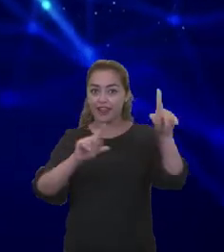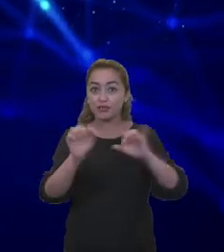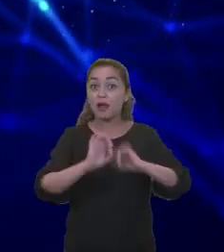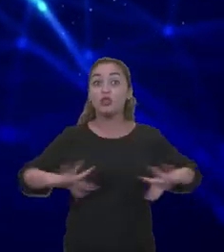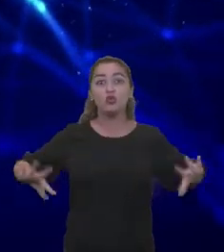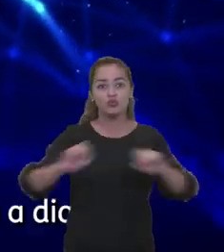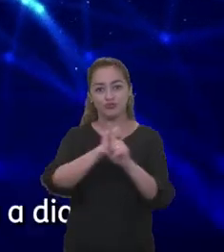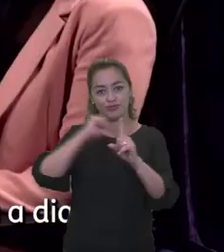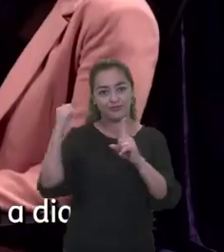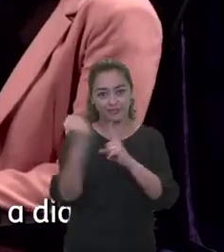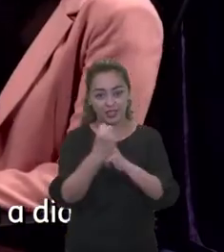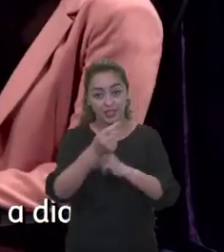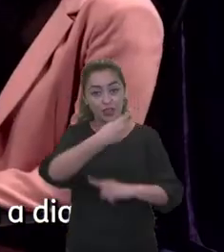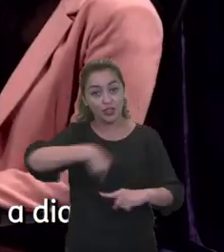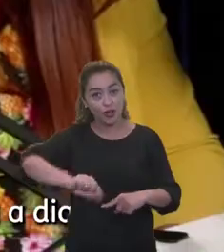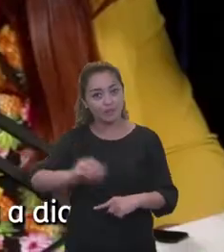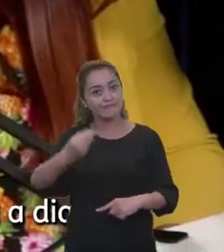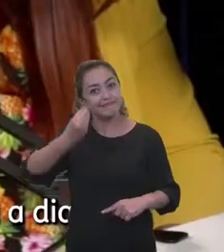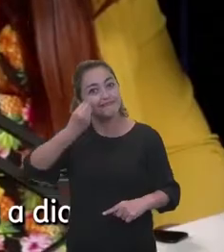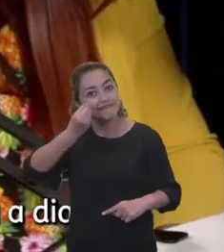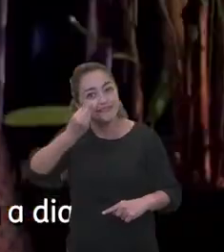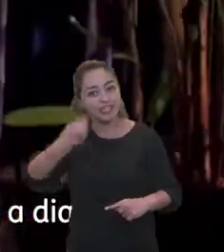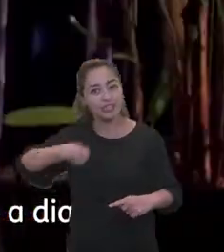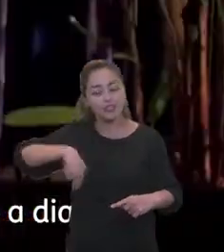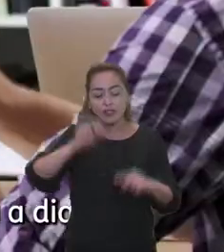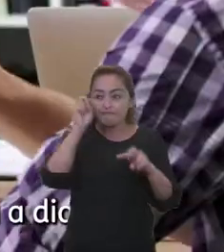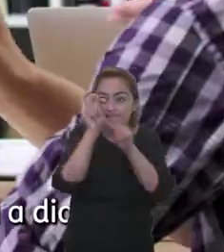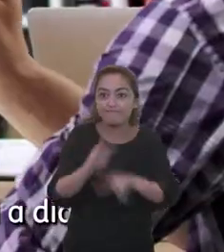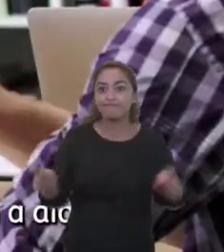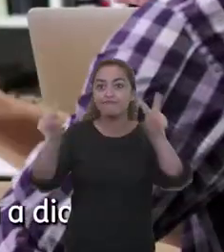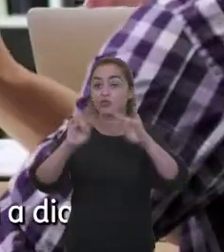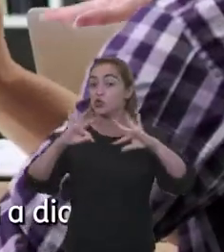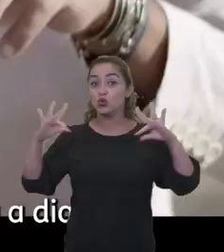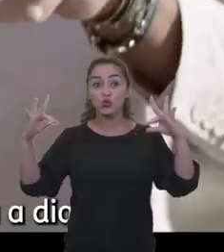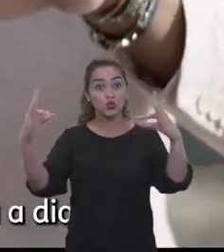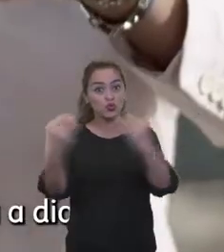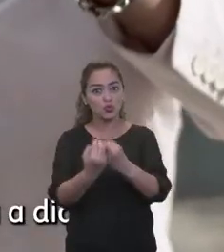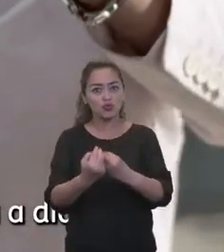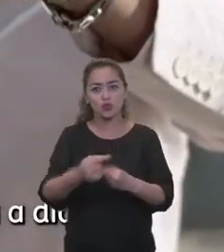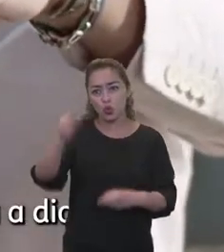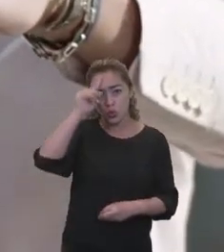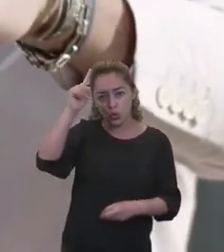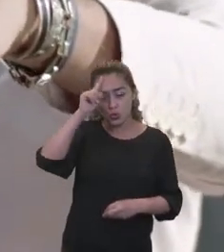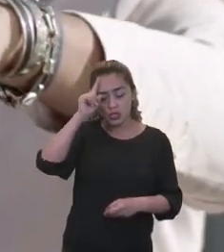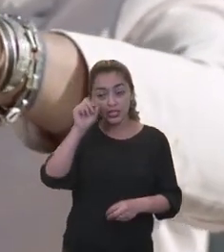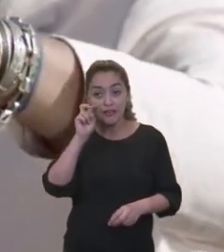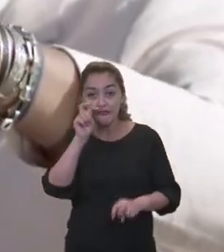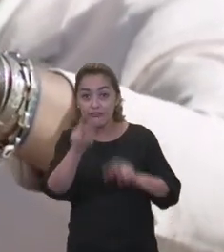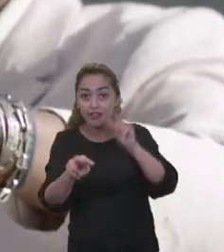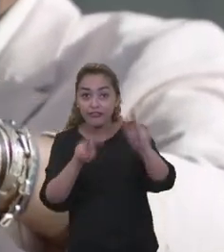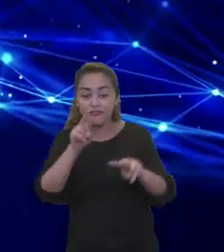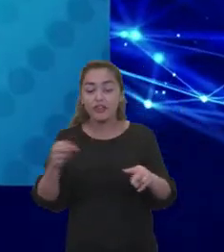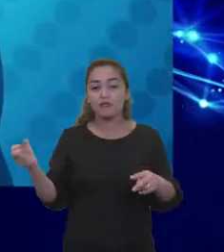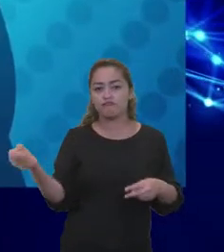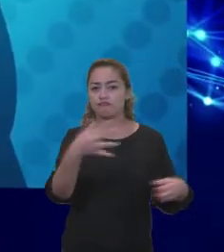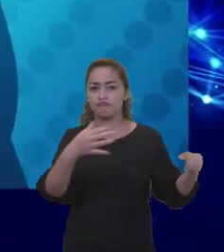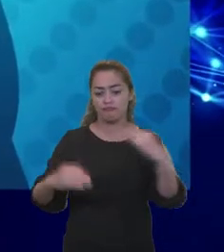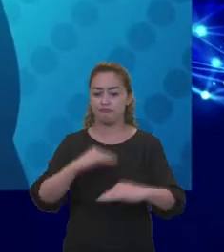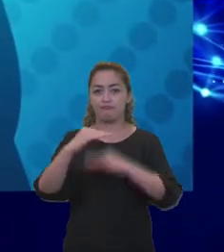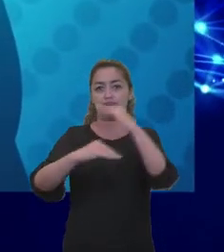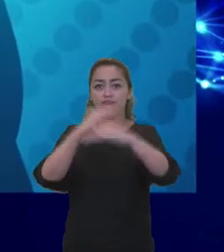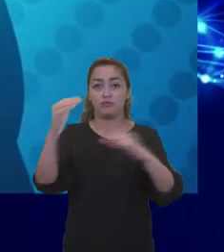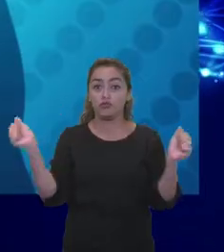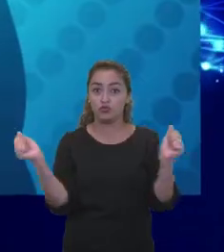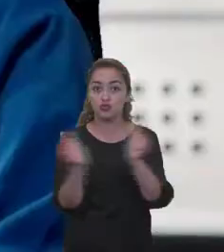the difference to the whole society. It's in our attitude, in our market vision, in our daily lives.